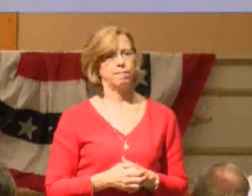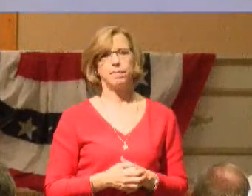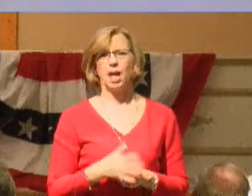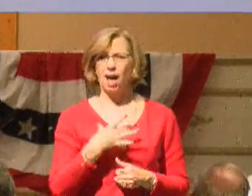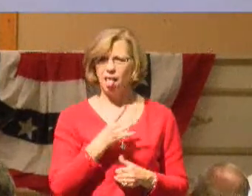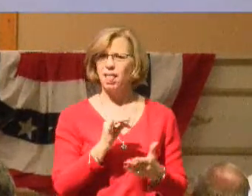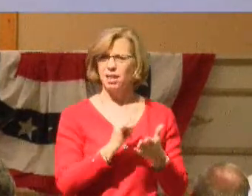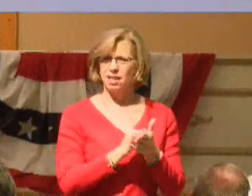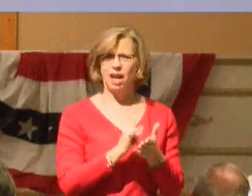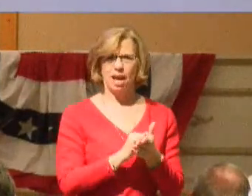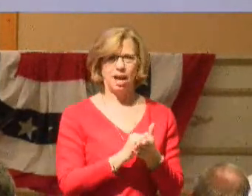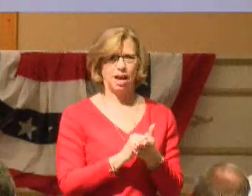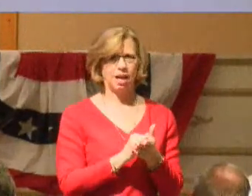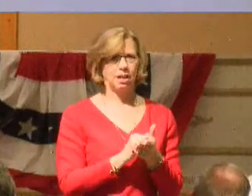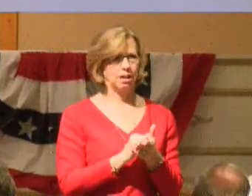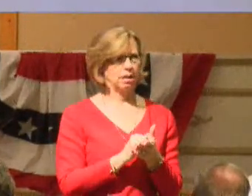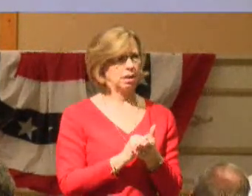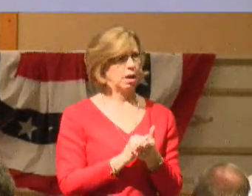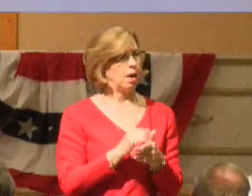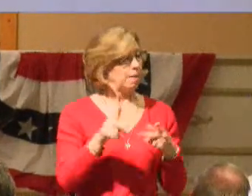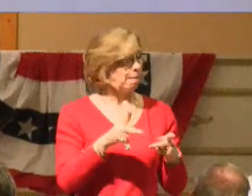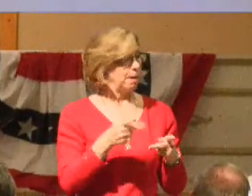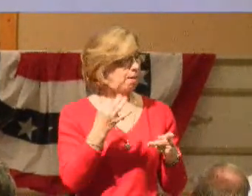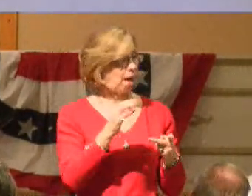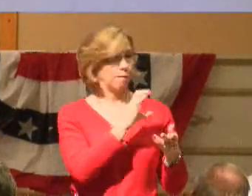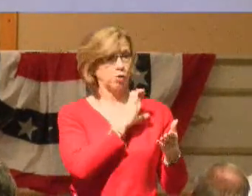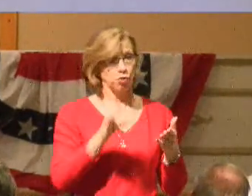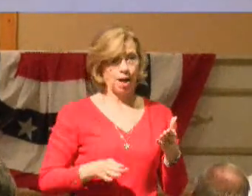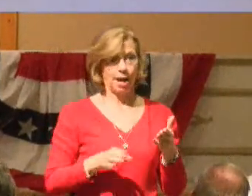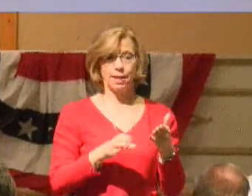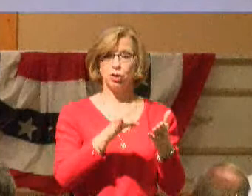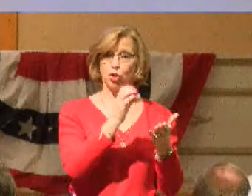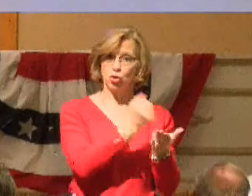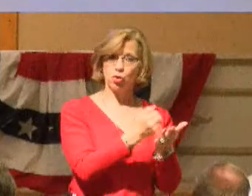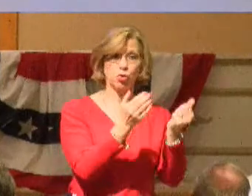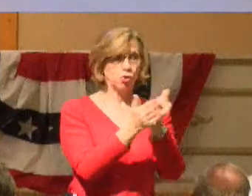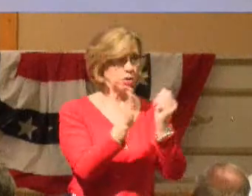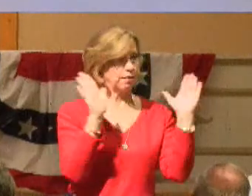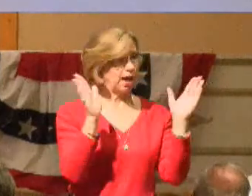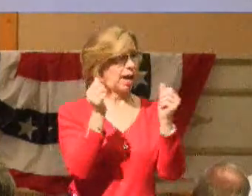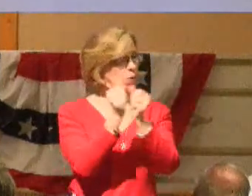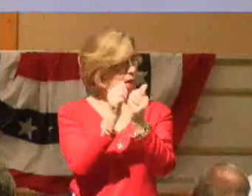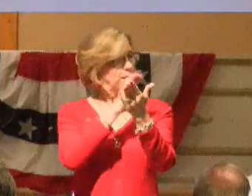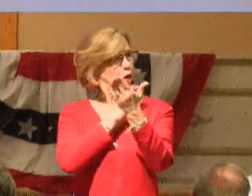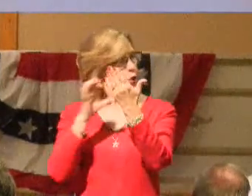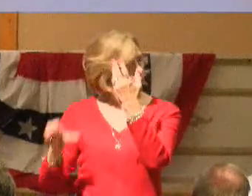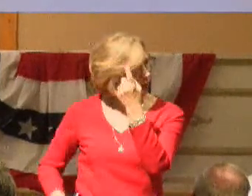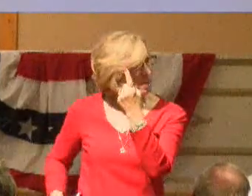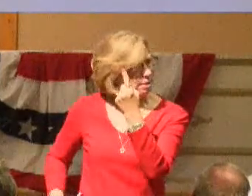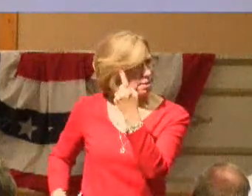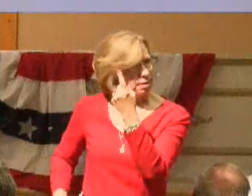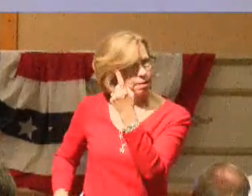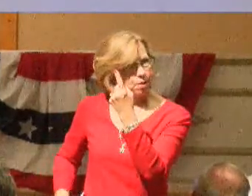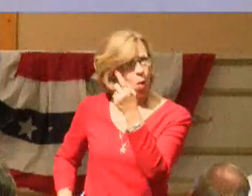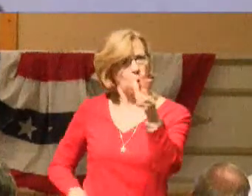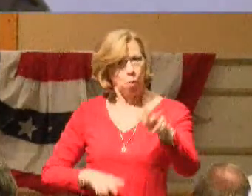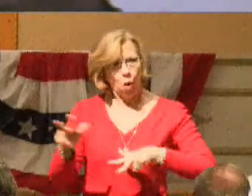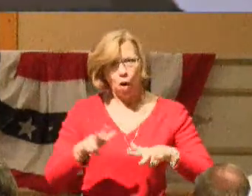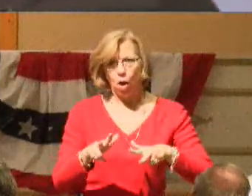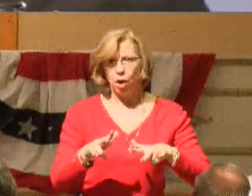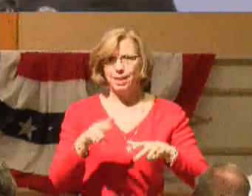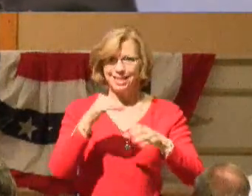like that. Those that are Christ have crucified the flesh. If we live in the Spirit, let us also walk in the Spirit.